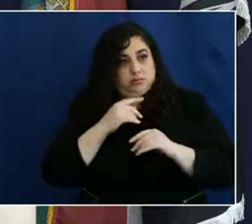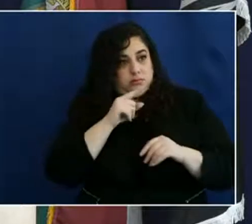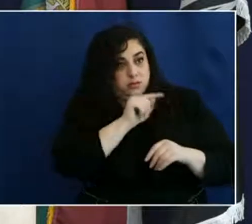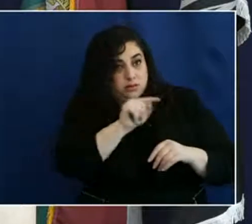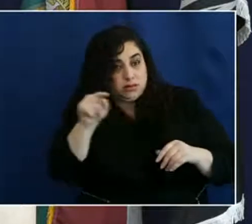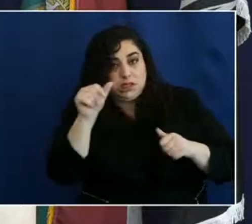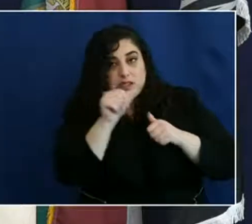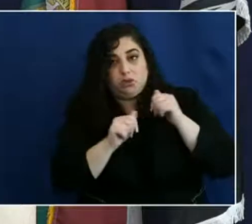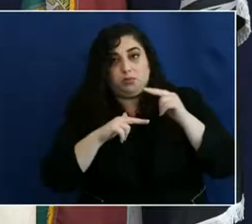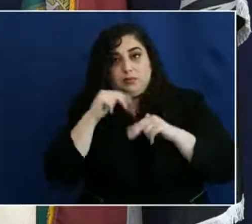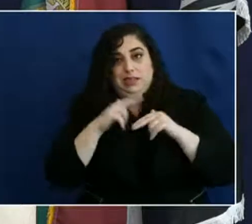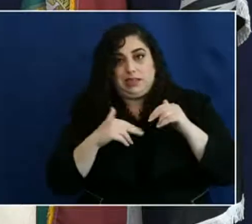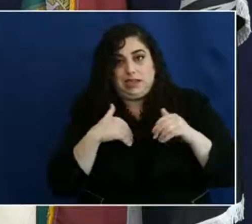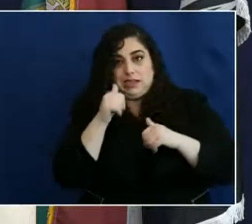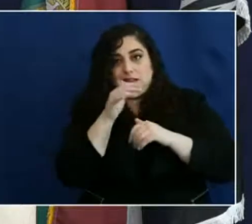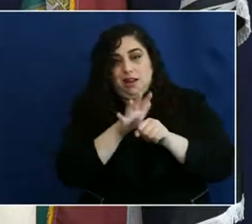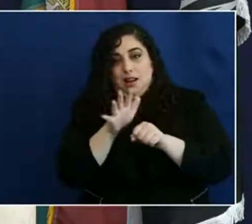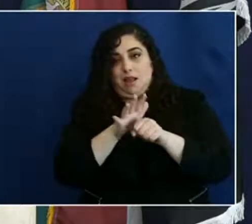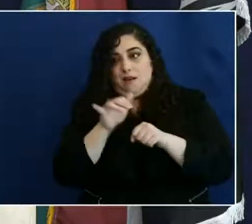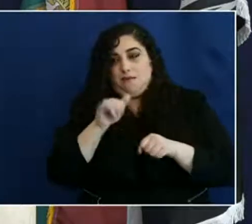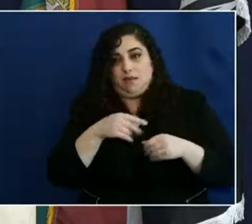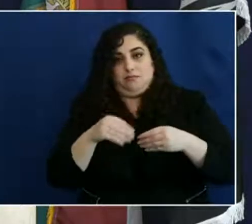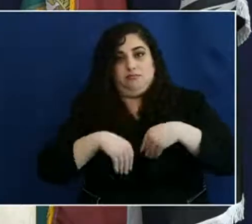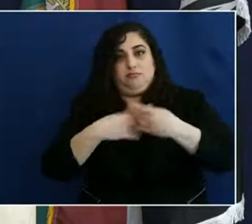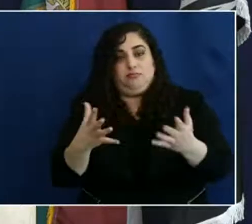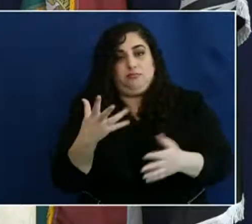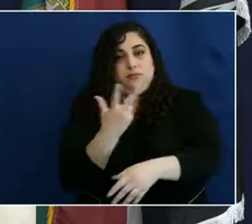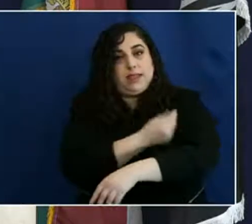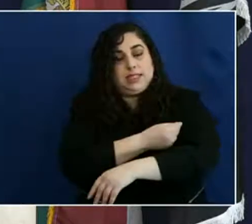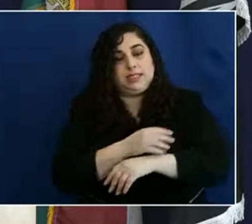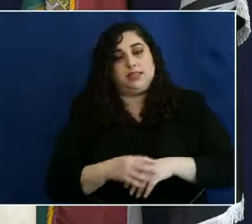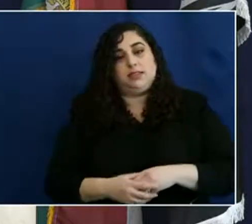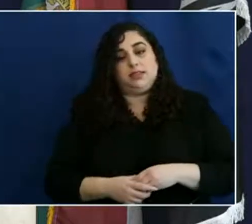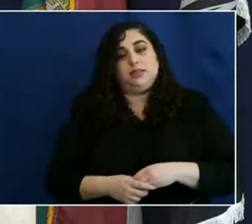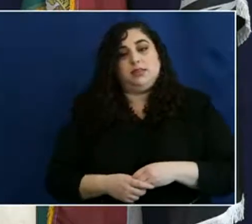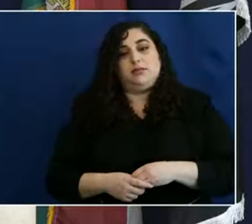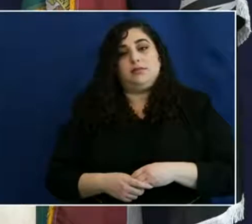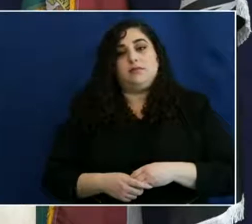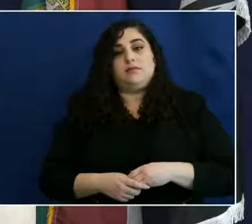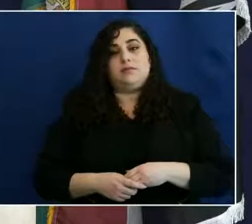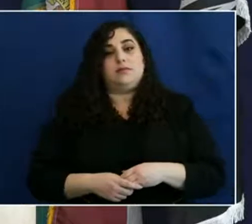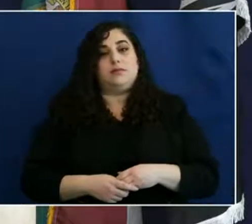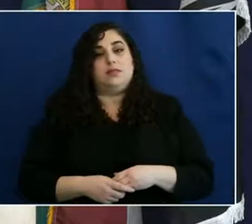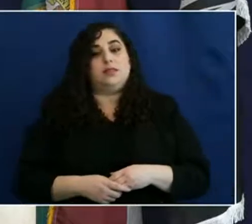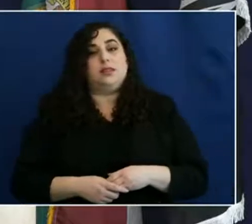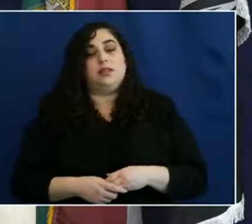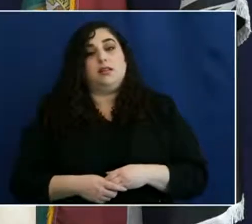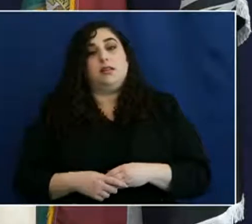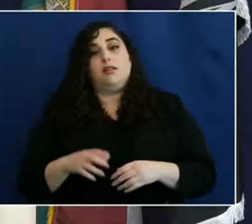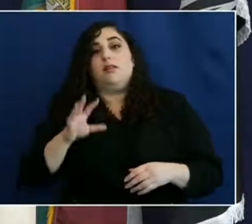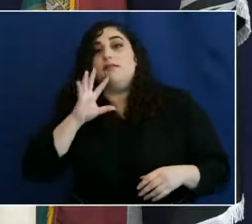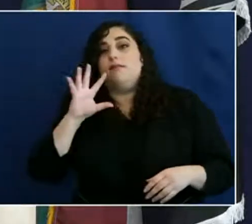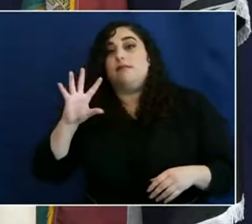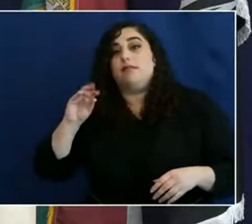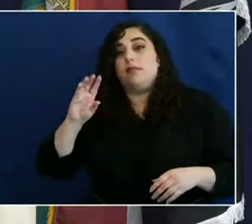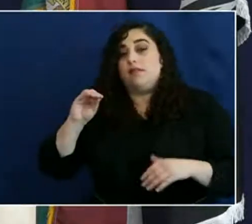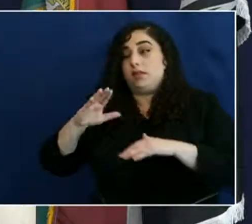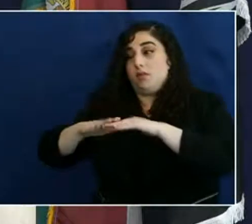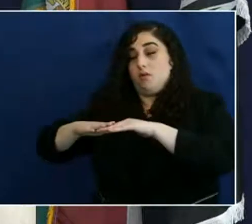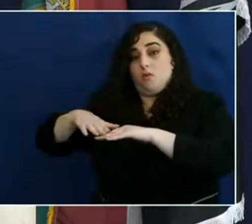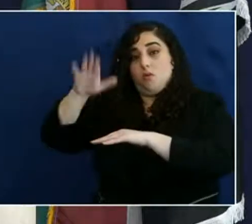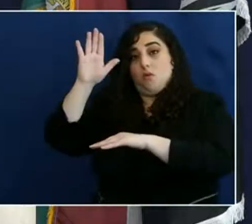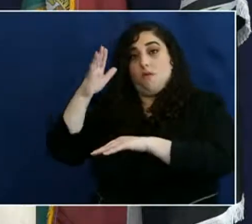Uh-huh. And then regarding folks 50 and older being able to be vaccinated starting